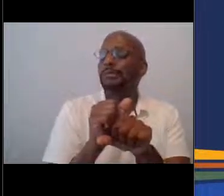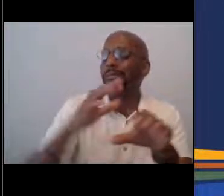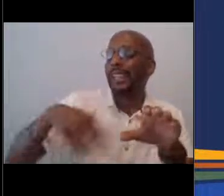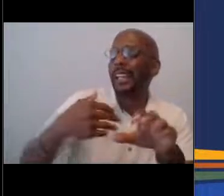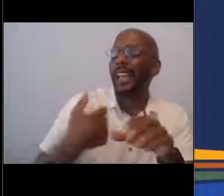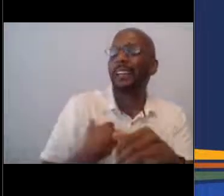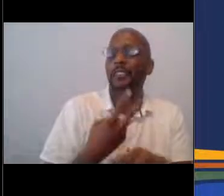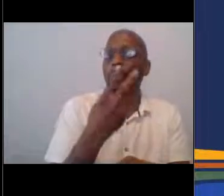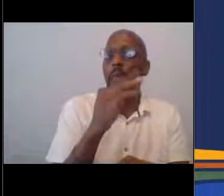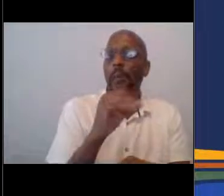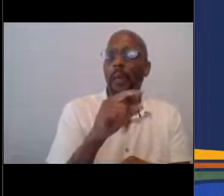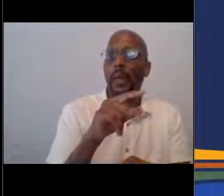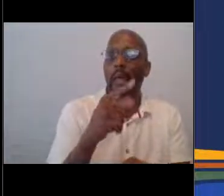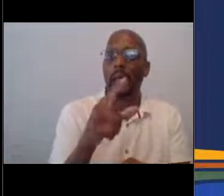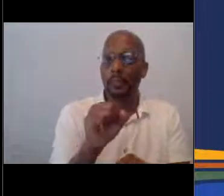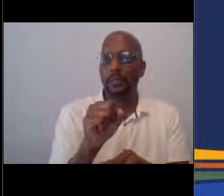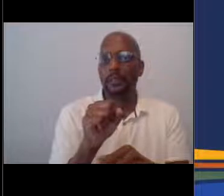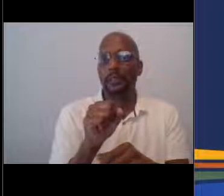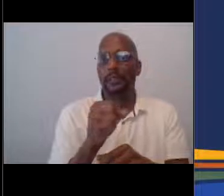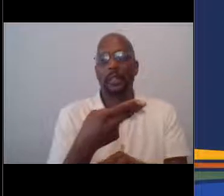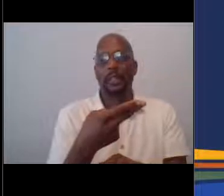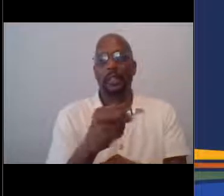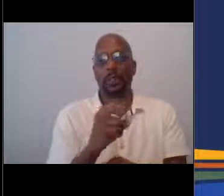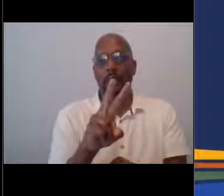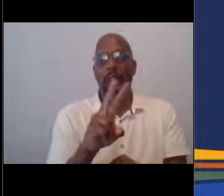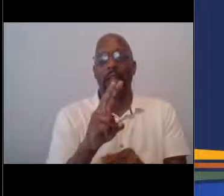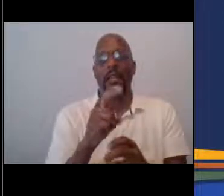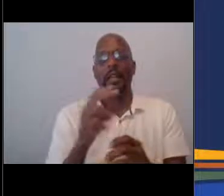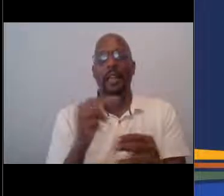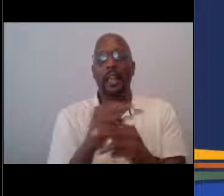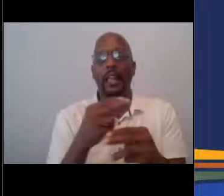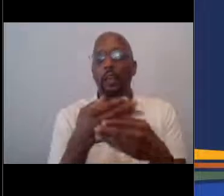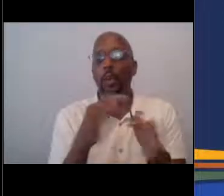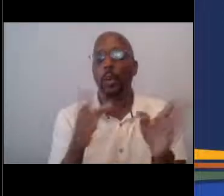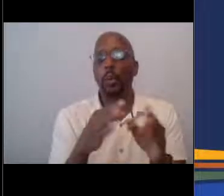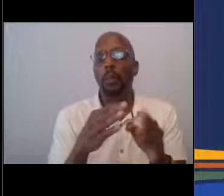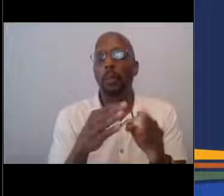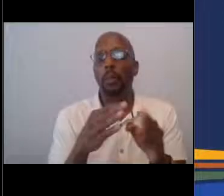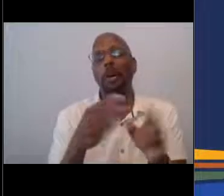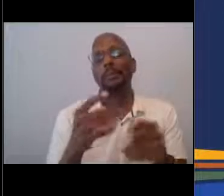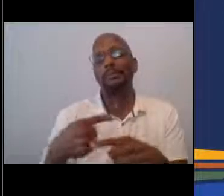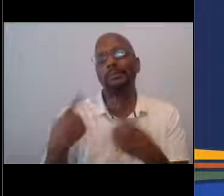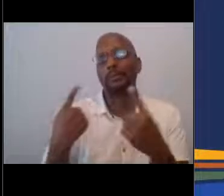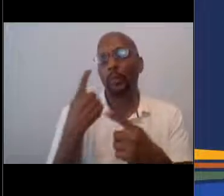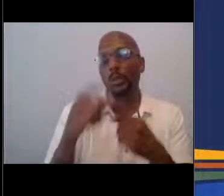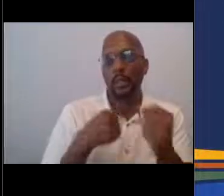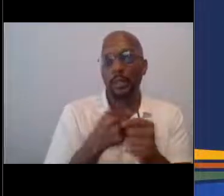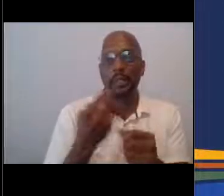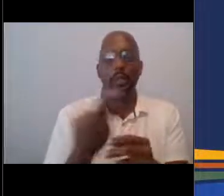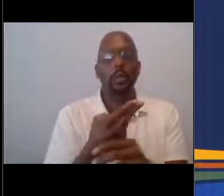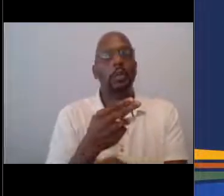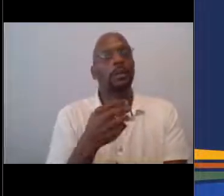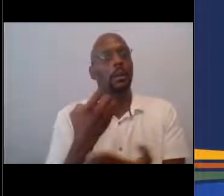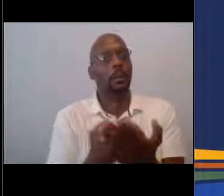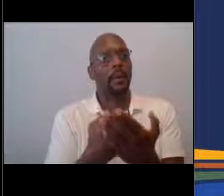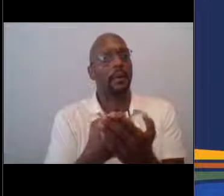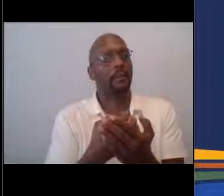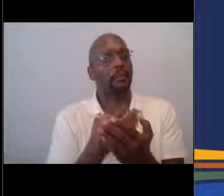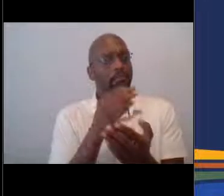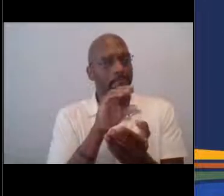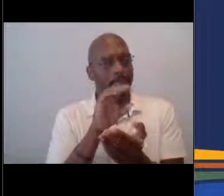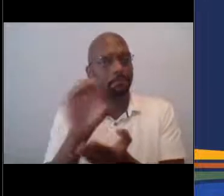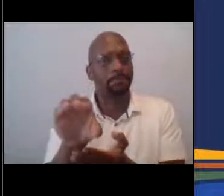of HOV lanes open, which we just opened this past year using the SB1 funding that I mentioned earlier. And